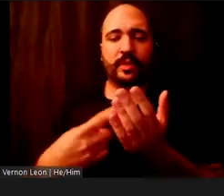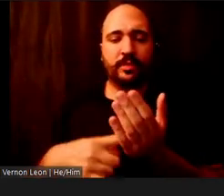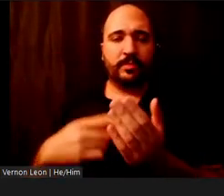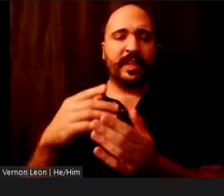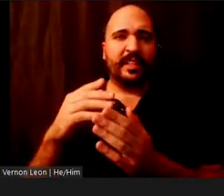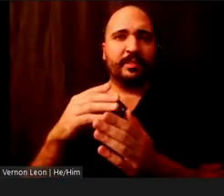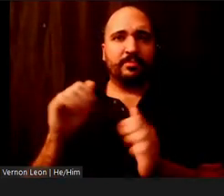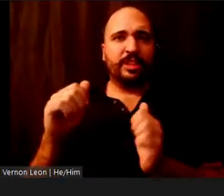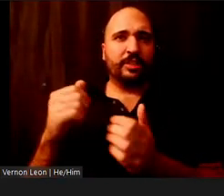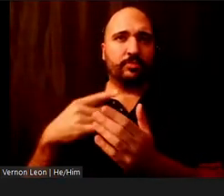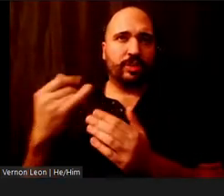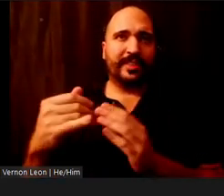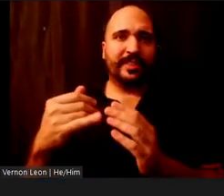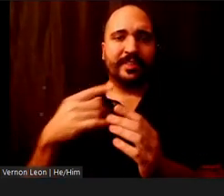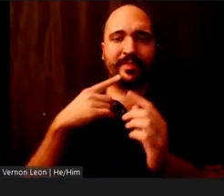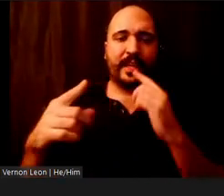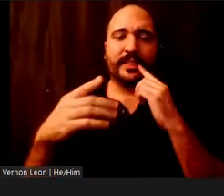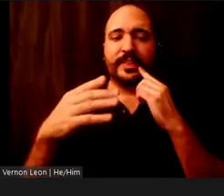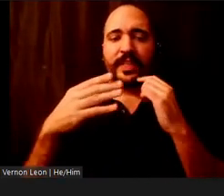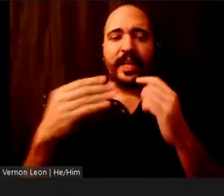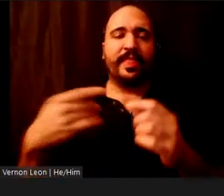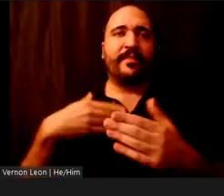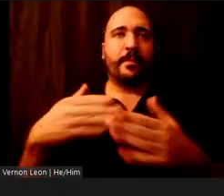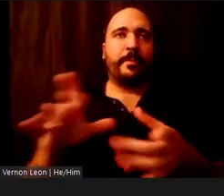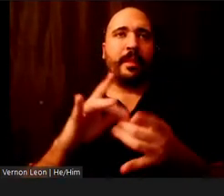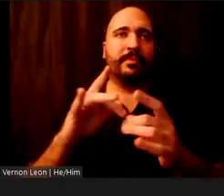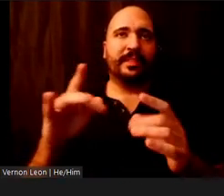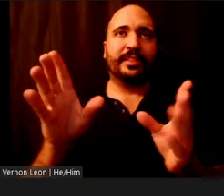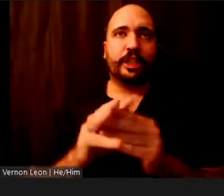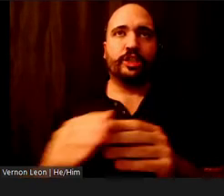effects and benefits, and then have a public comment session.